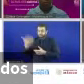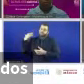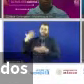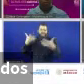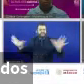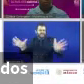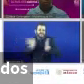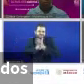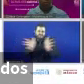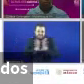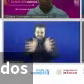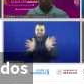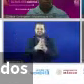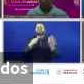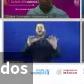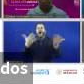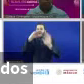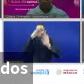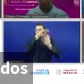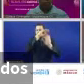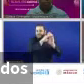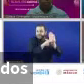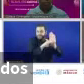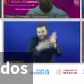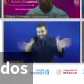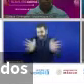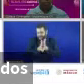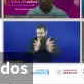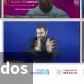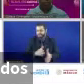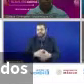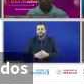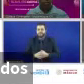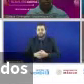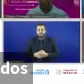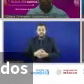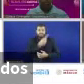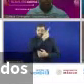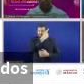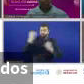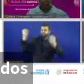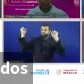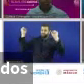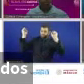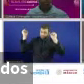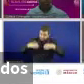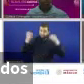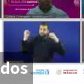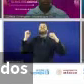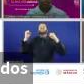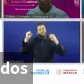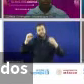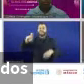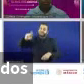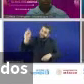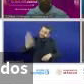benchmarks that are actually maybe even adopted in parliament, then you are forced to have this